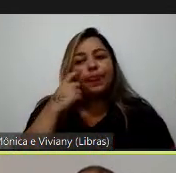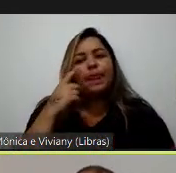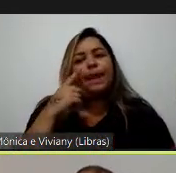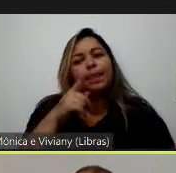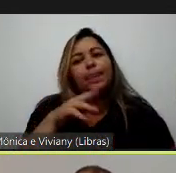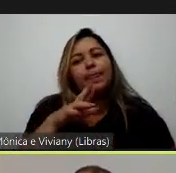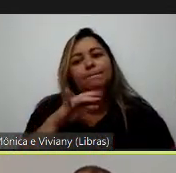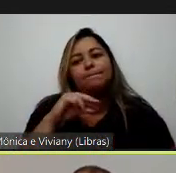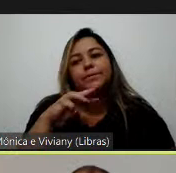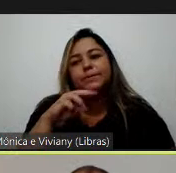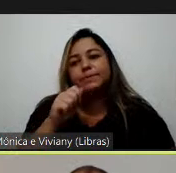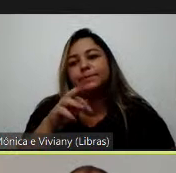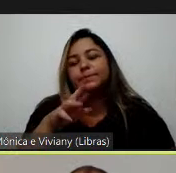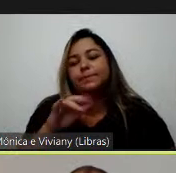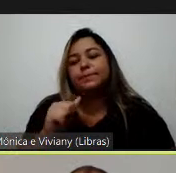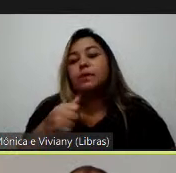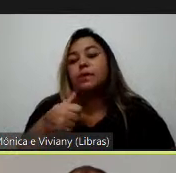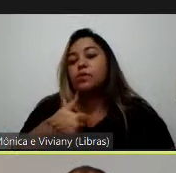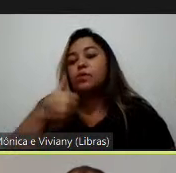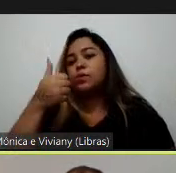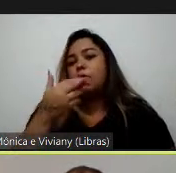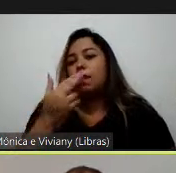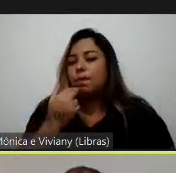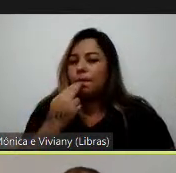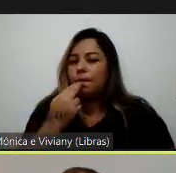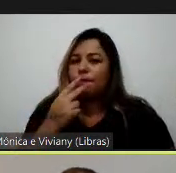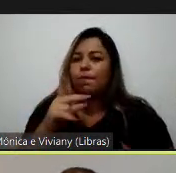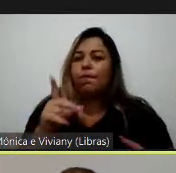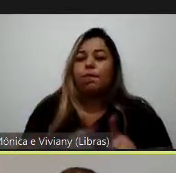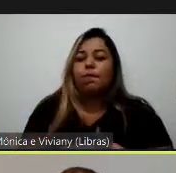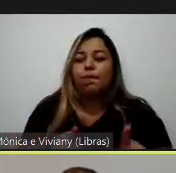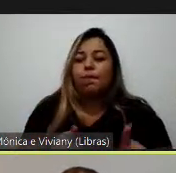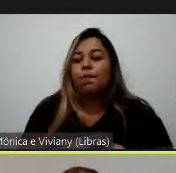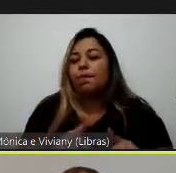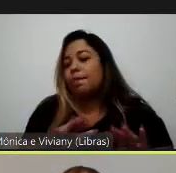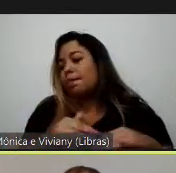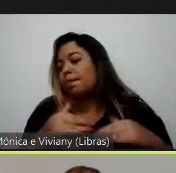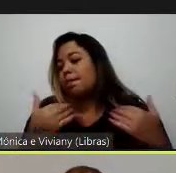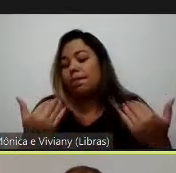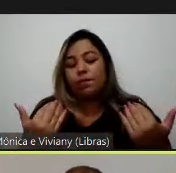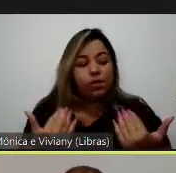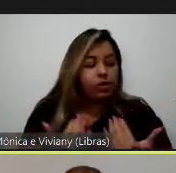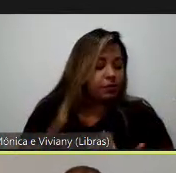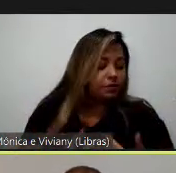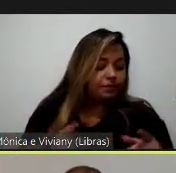through empowering communities and individuals to take action for better nutrition.